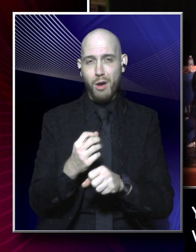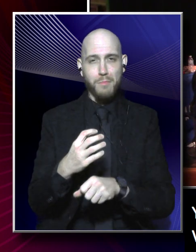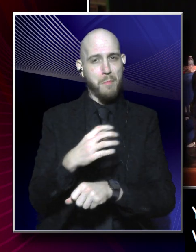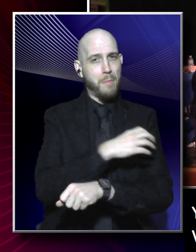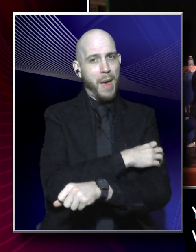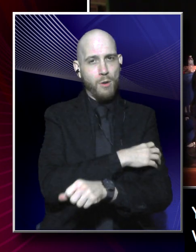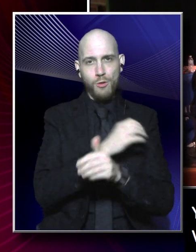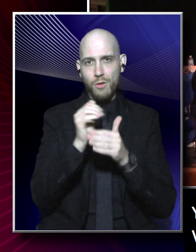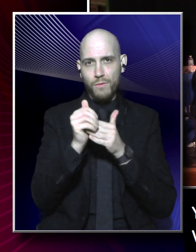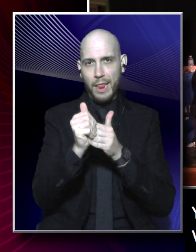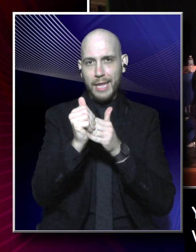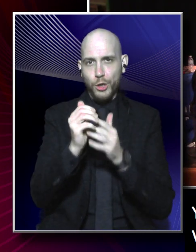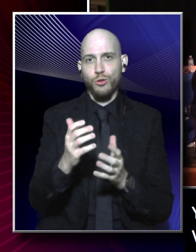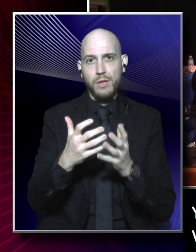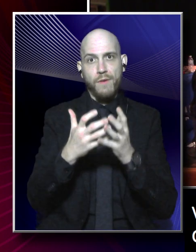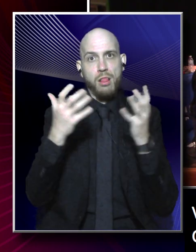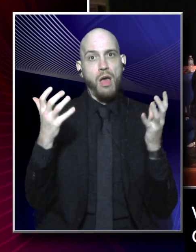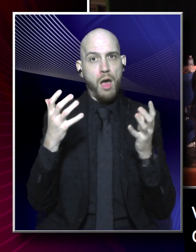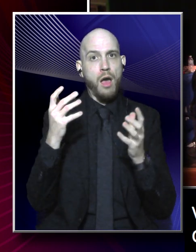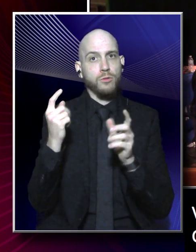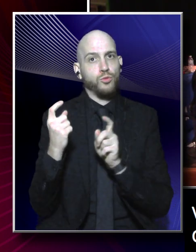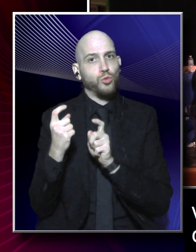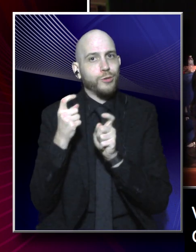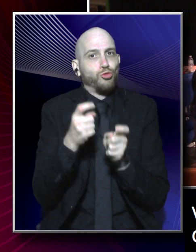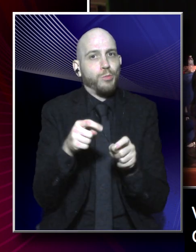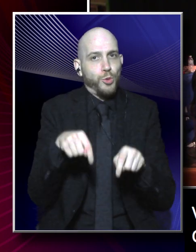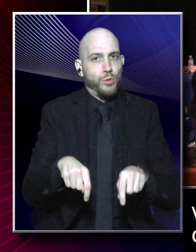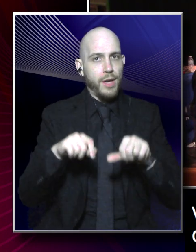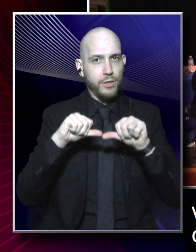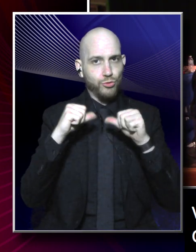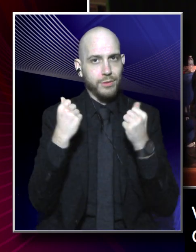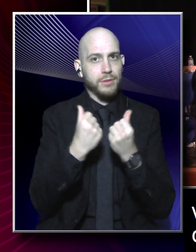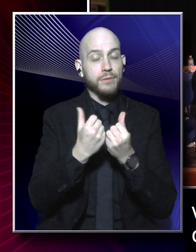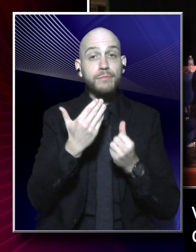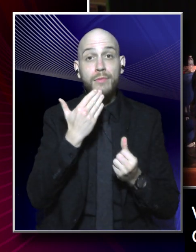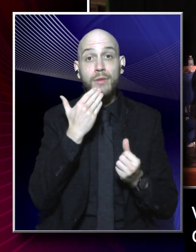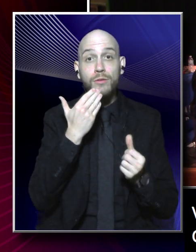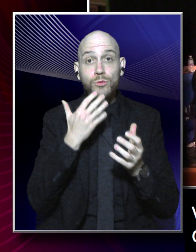to offer to the agency. So thank you very much.